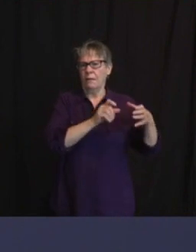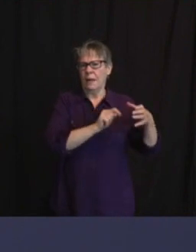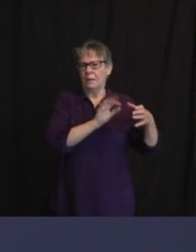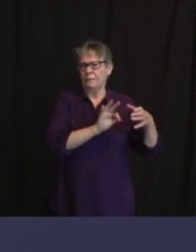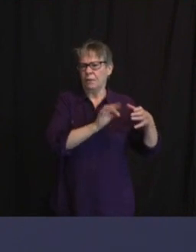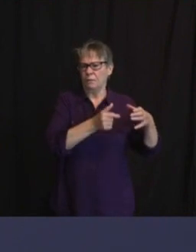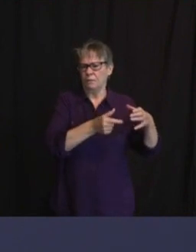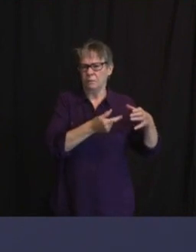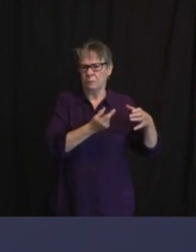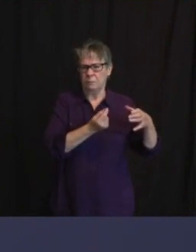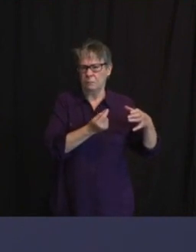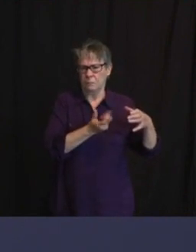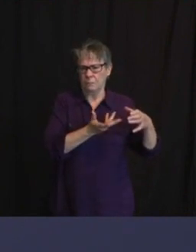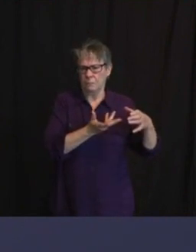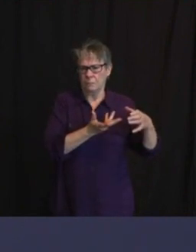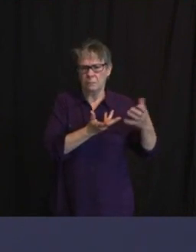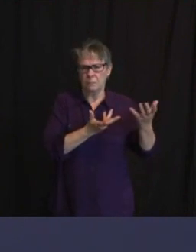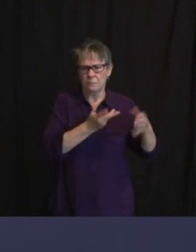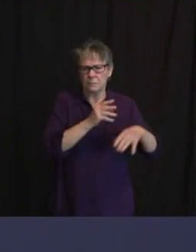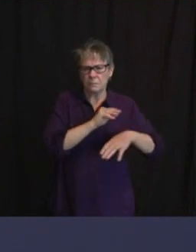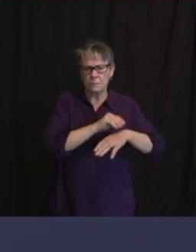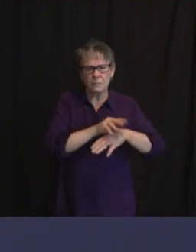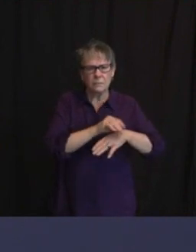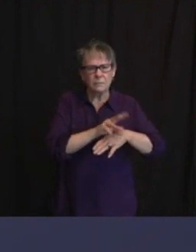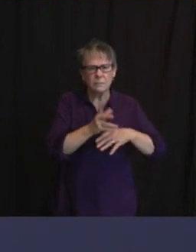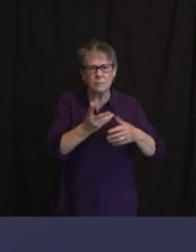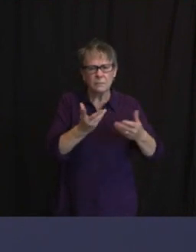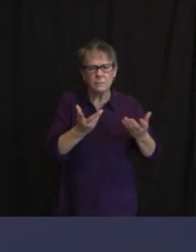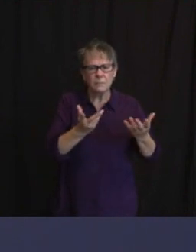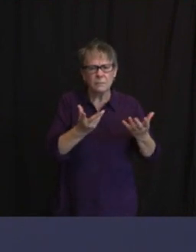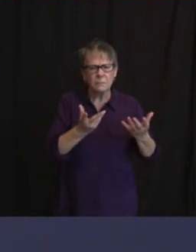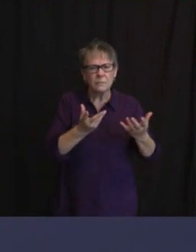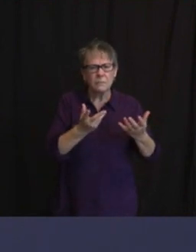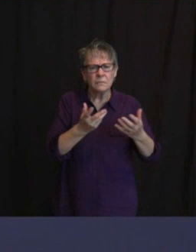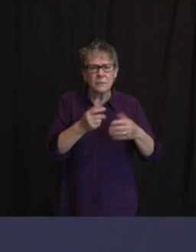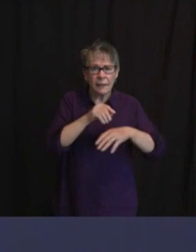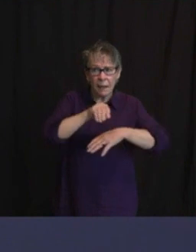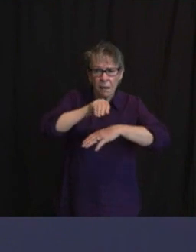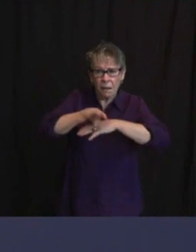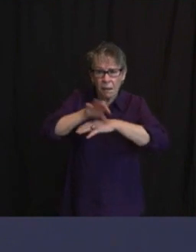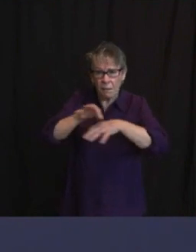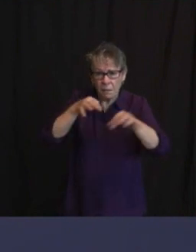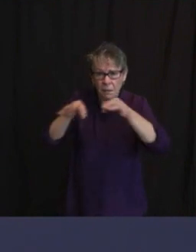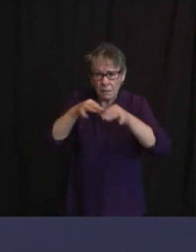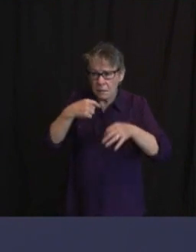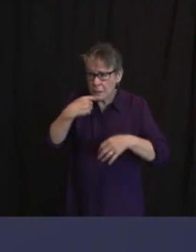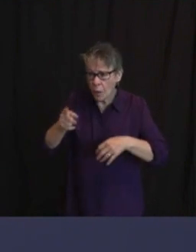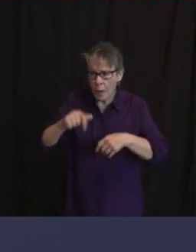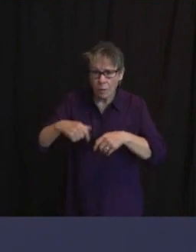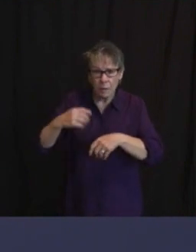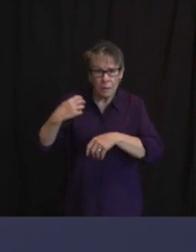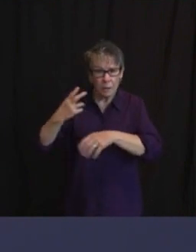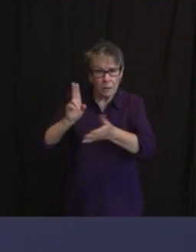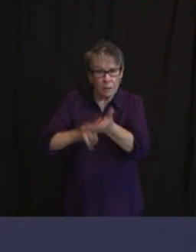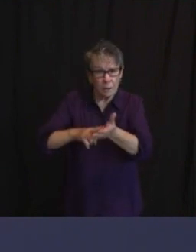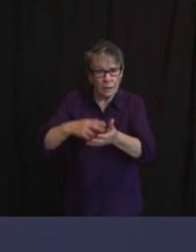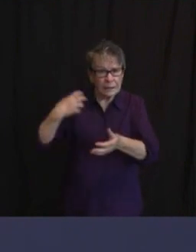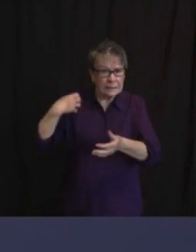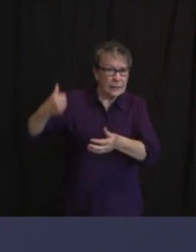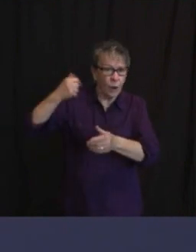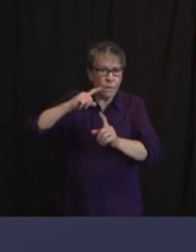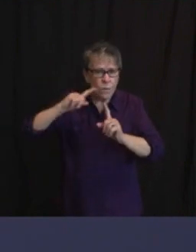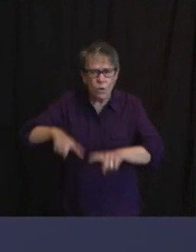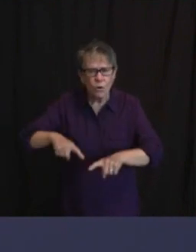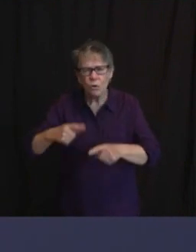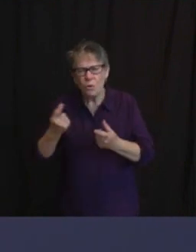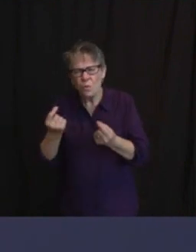signed? Can you tell us the people you've talked to, the experts? Anything that's going on? Is it still meeting? What's happening behind the scenes with that task force? We've